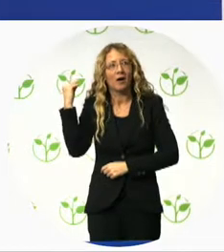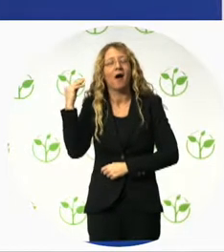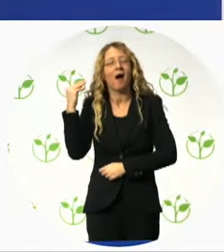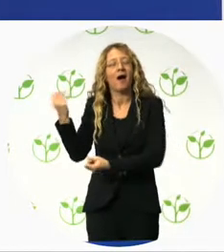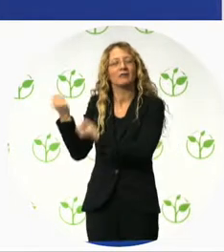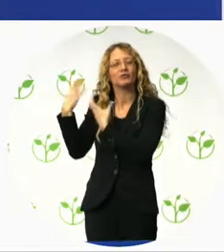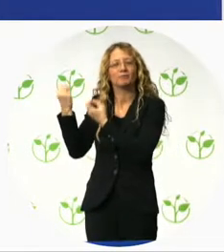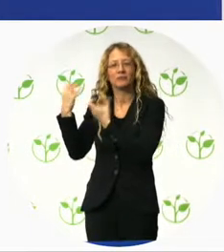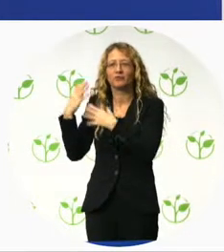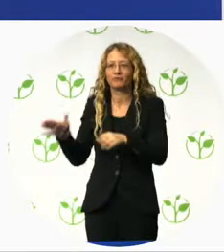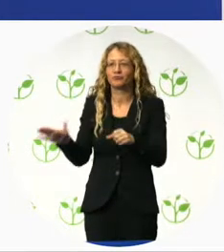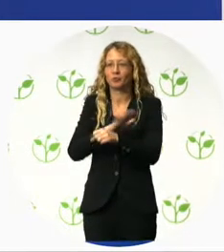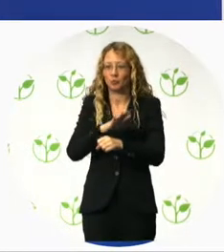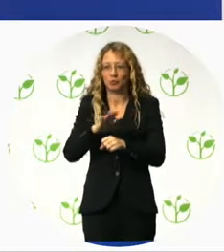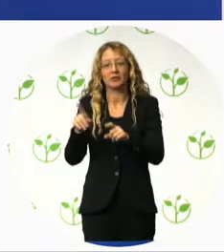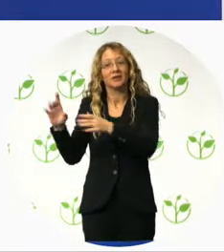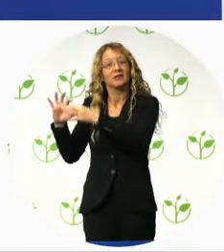language.